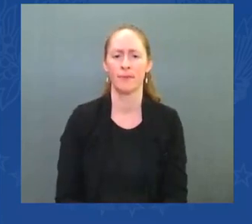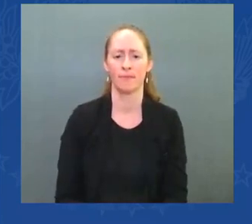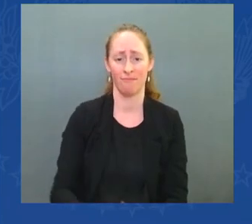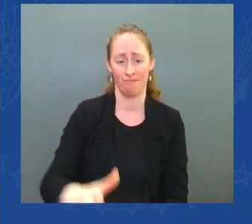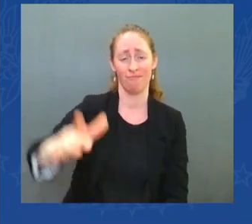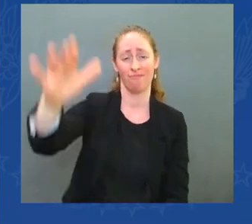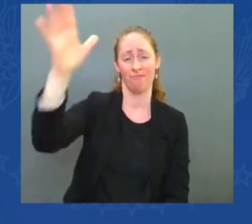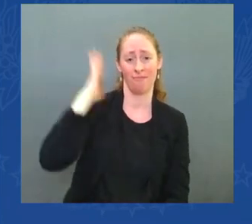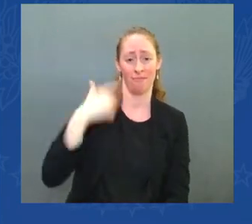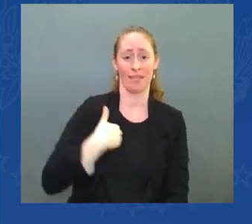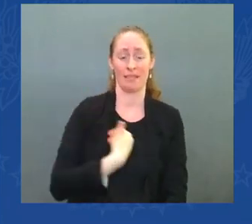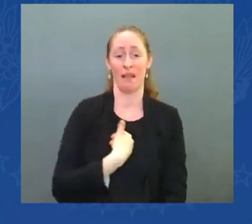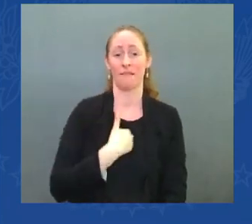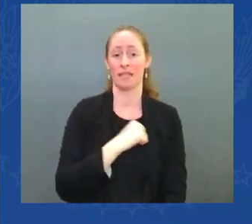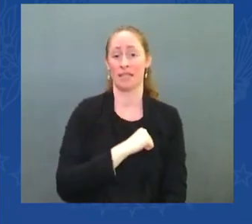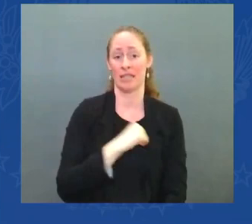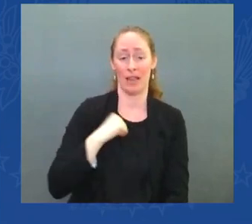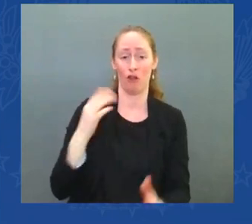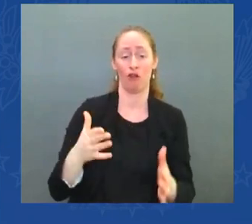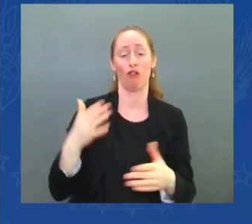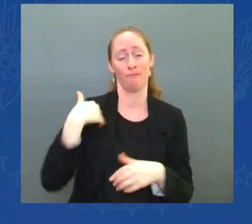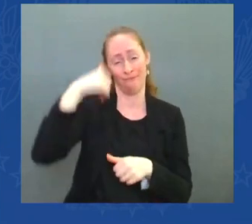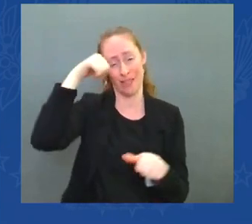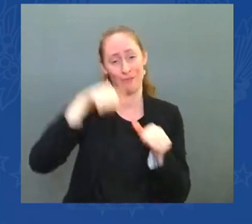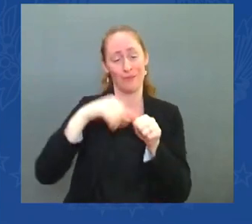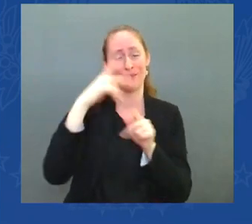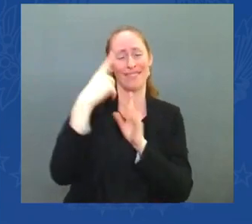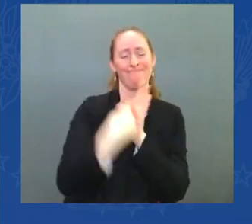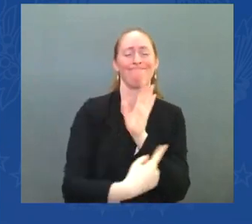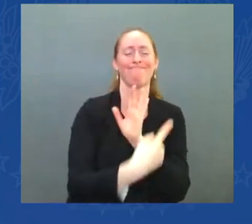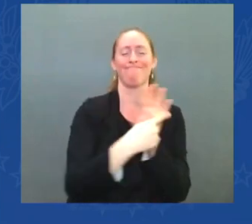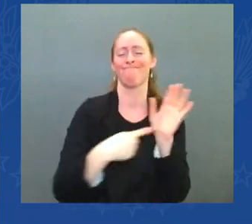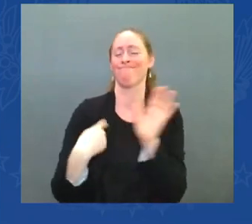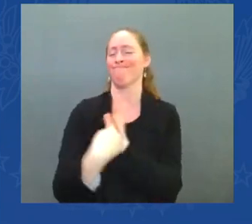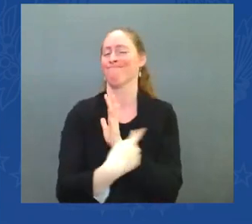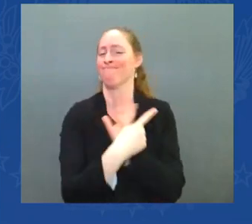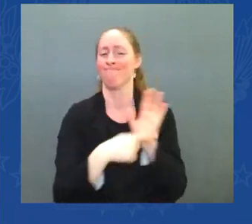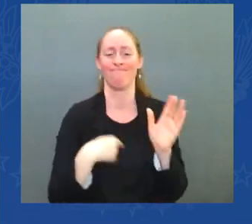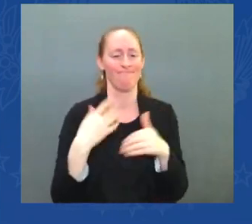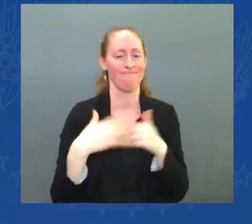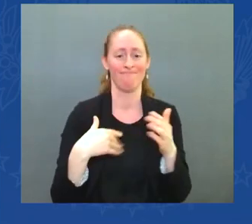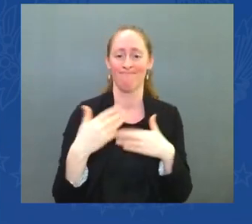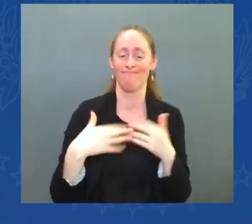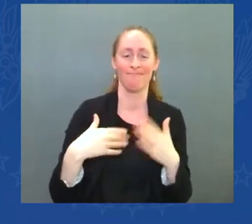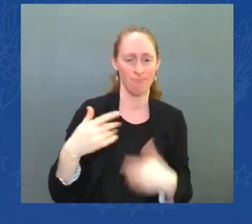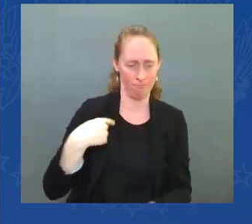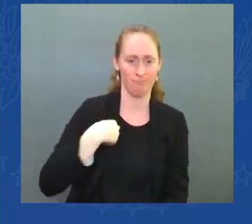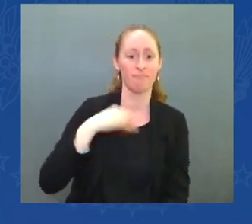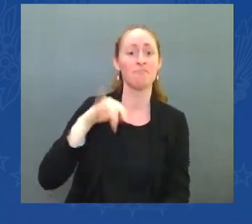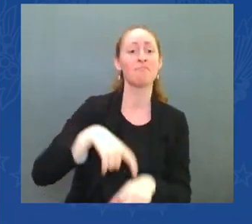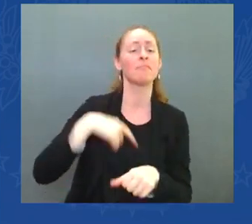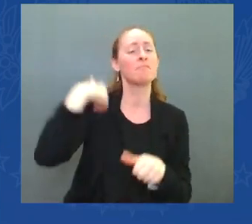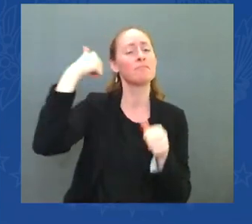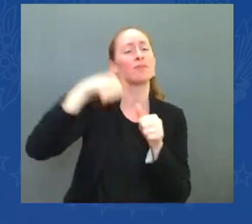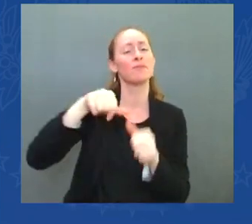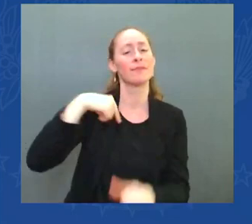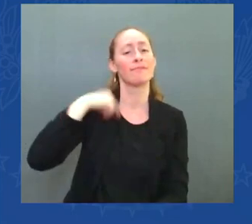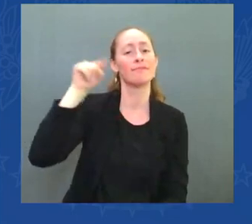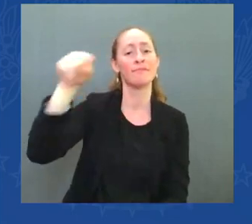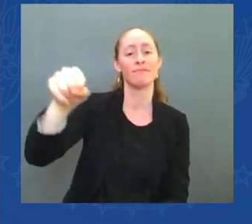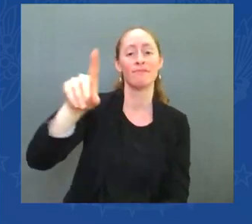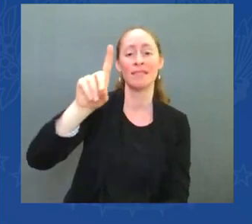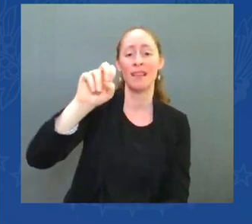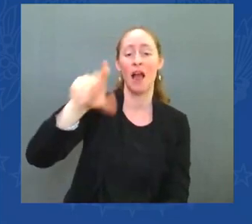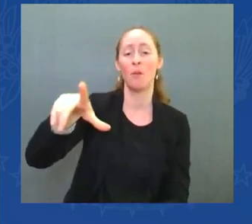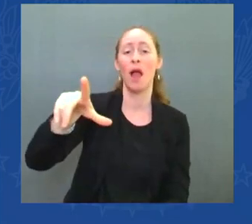down in southern Delaware, do a lot of hunting and fishing down there. And I was walking up one of the creek beds. And the guy standing there said, "You